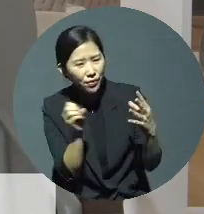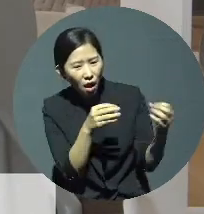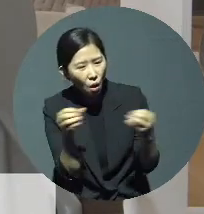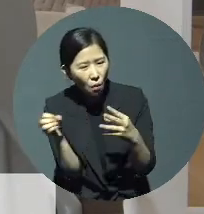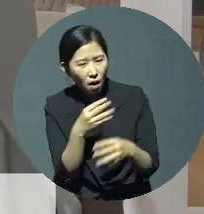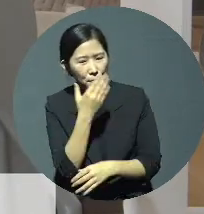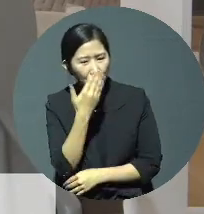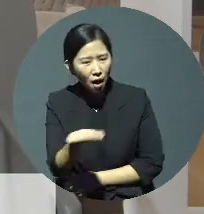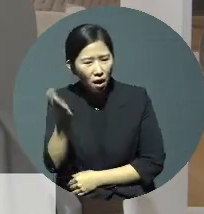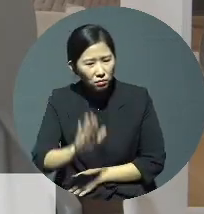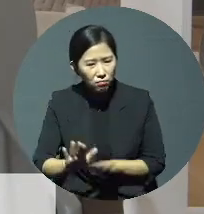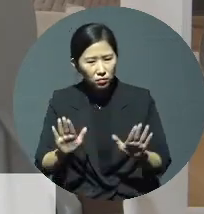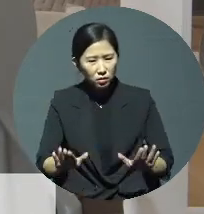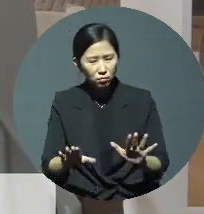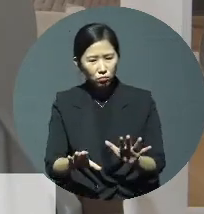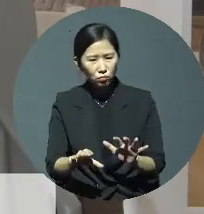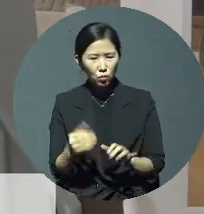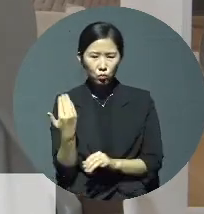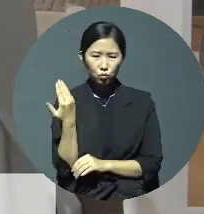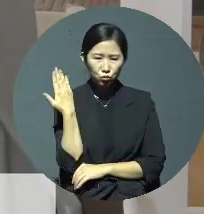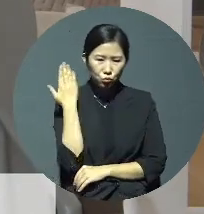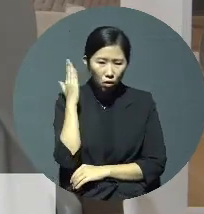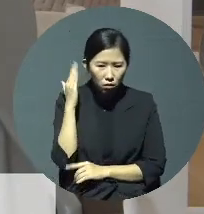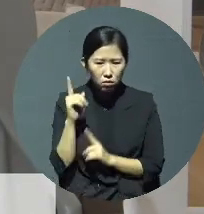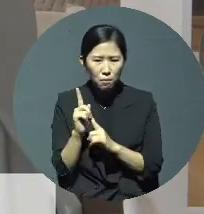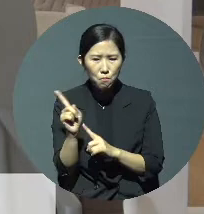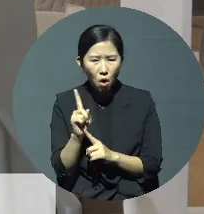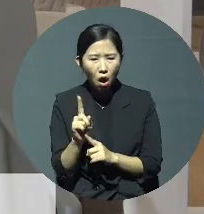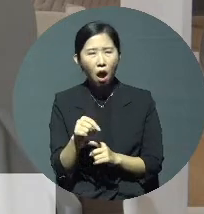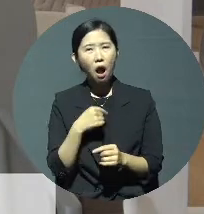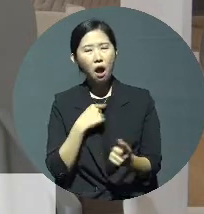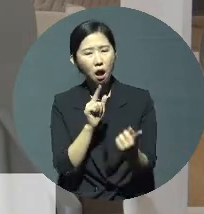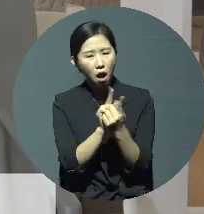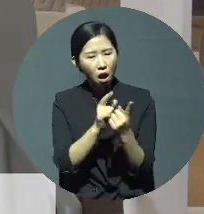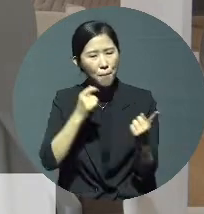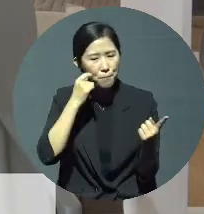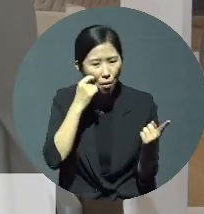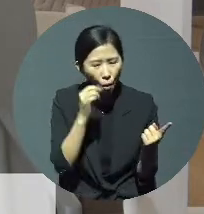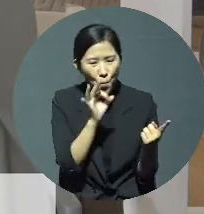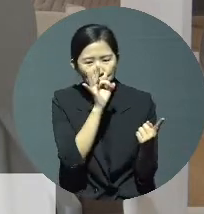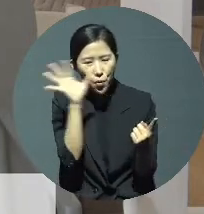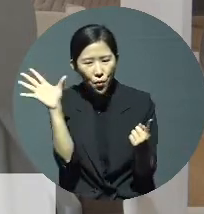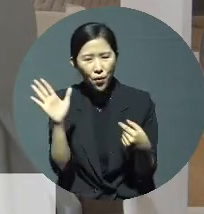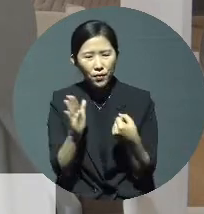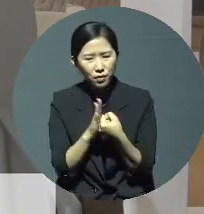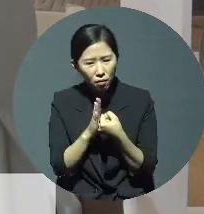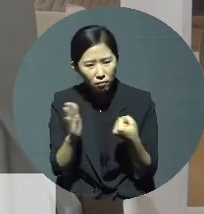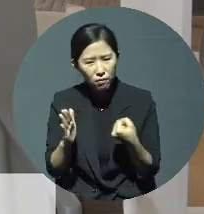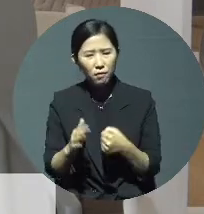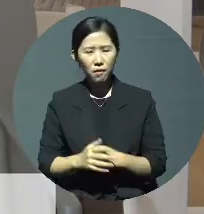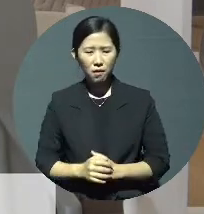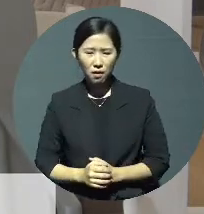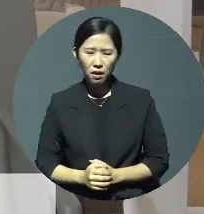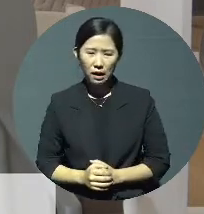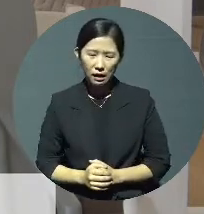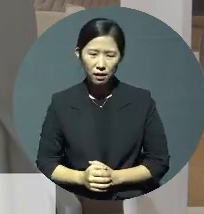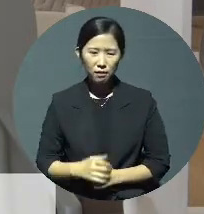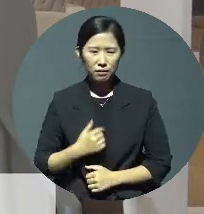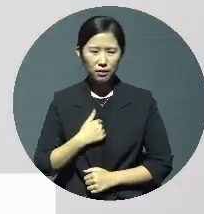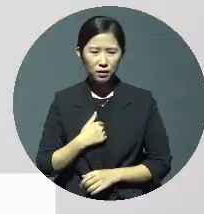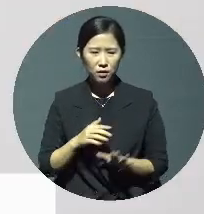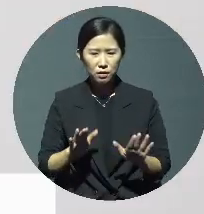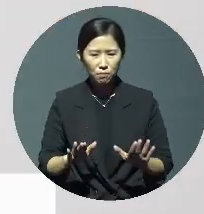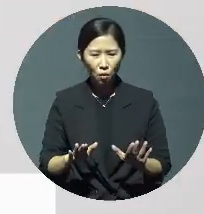to face. You know, with the barriers that are in place now, which will almost be in place now forever, I believe, to